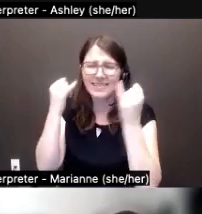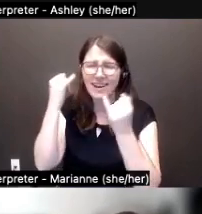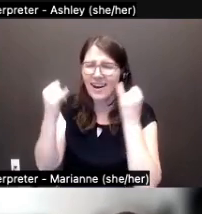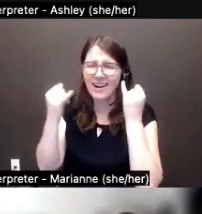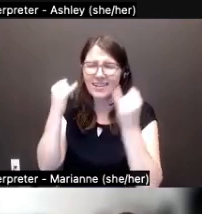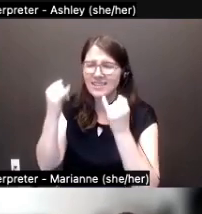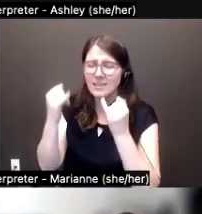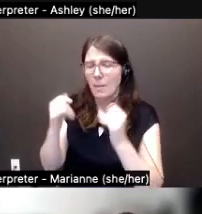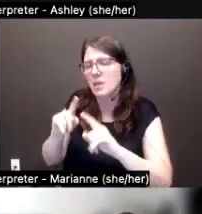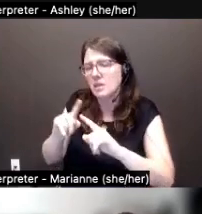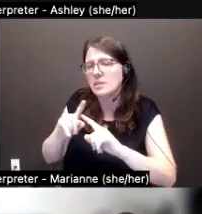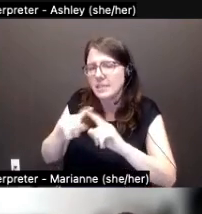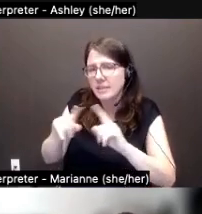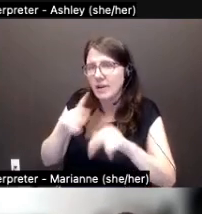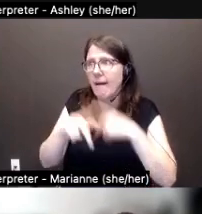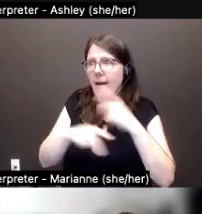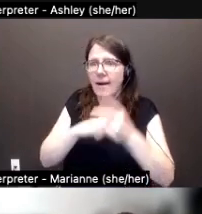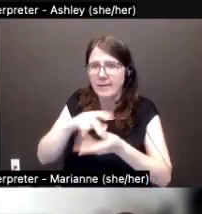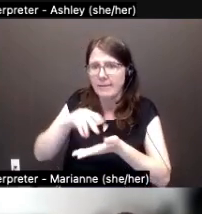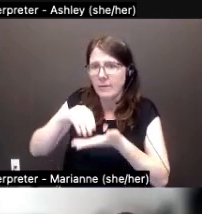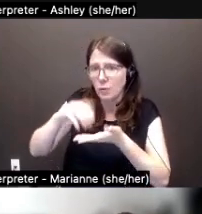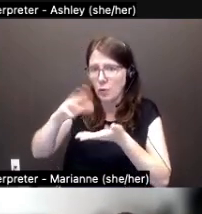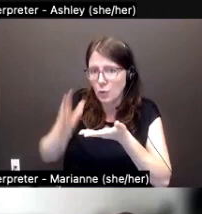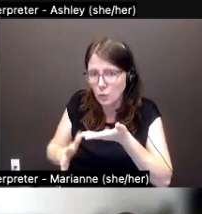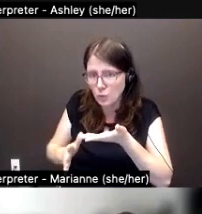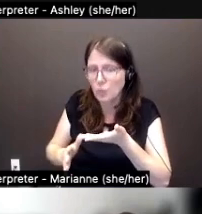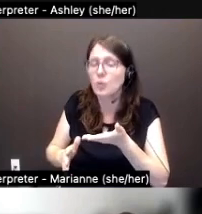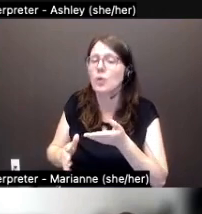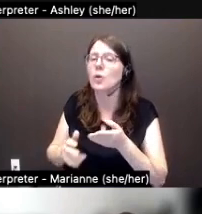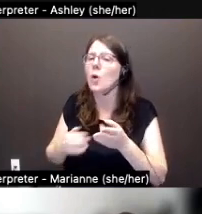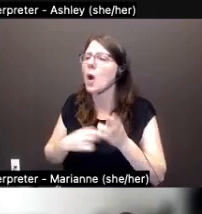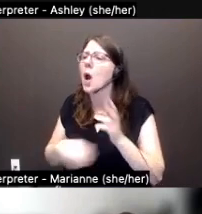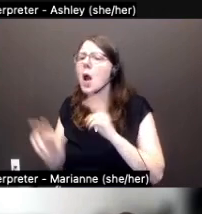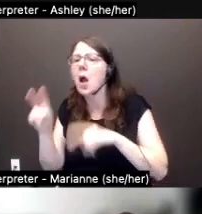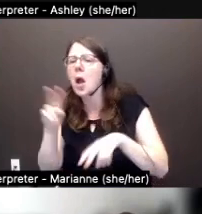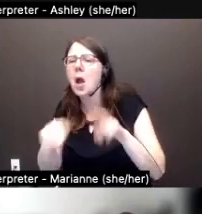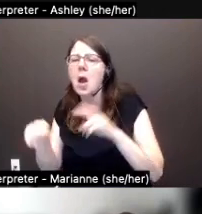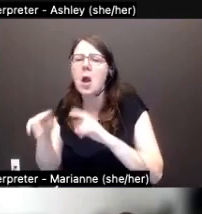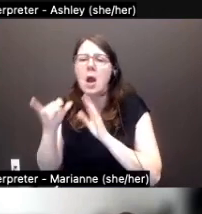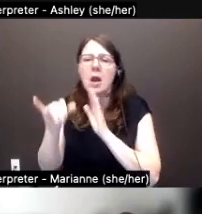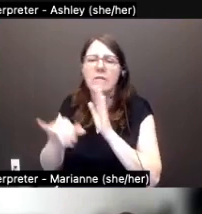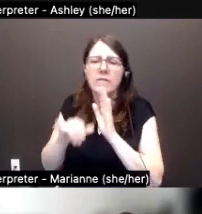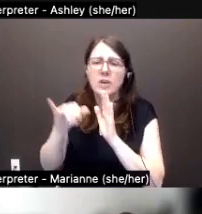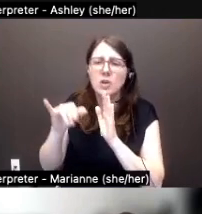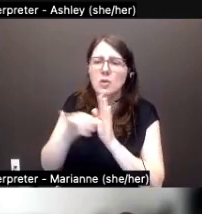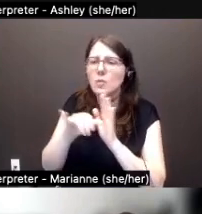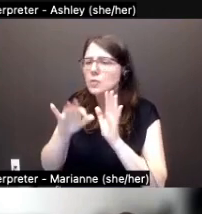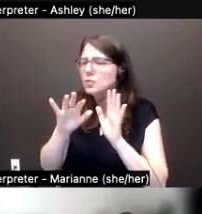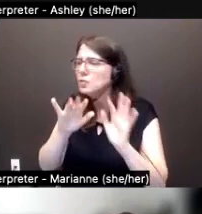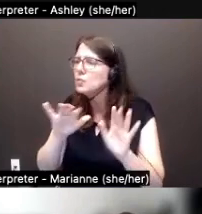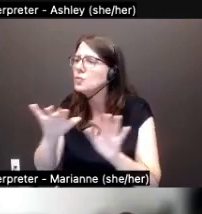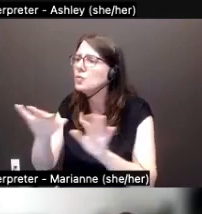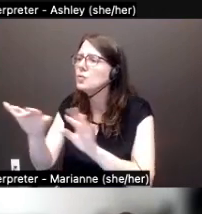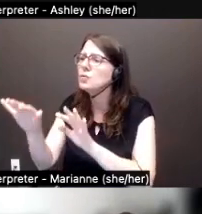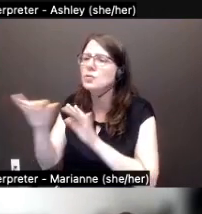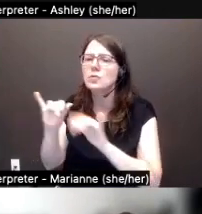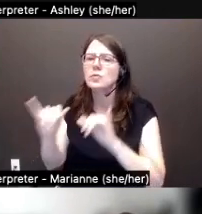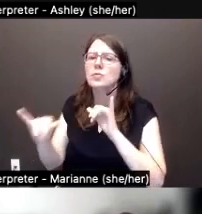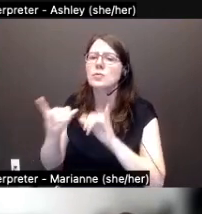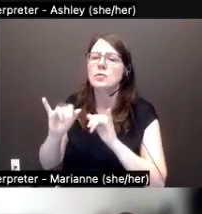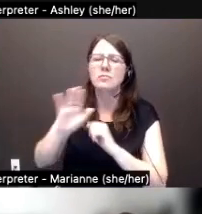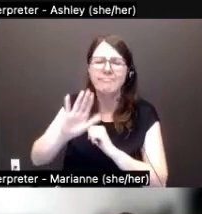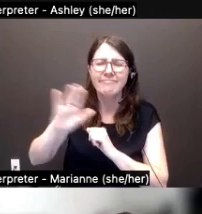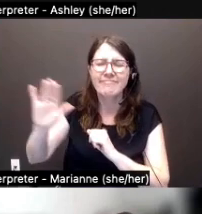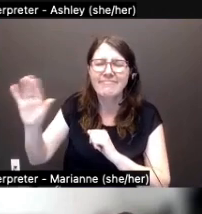as to how to structure the videos, as was mentioned by one of our colleagues